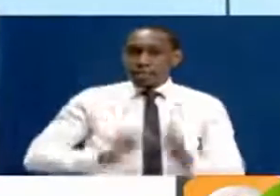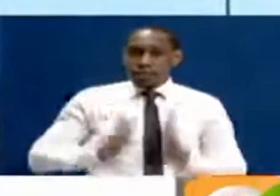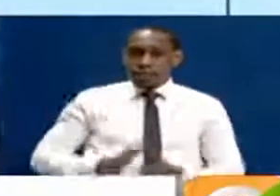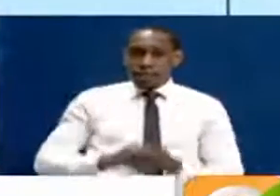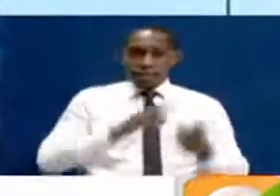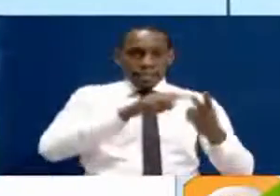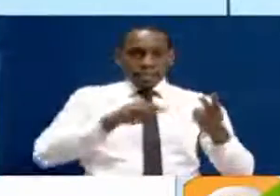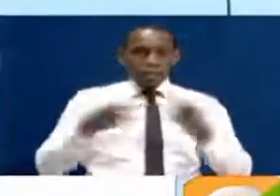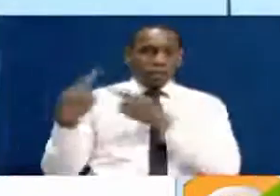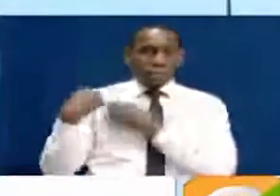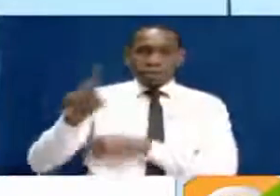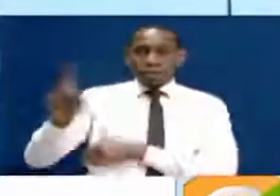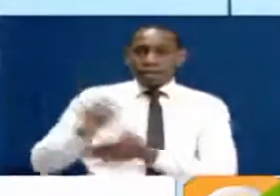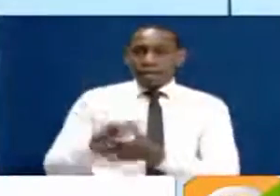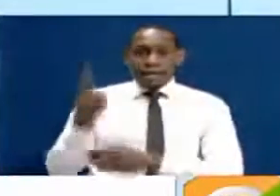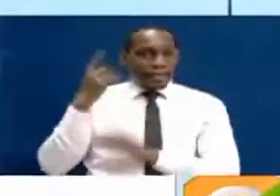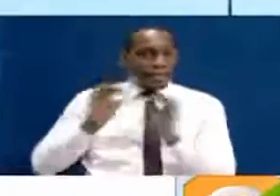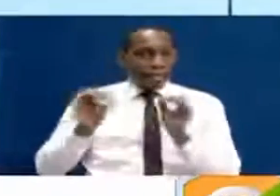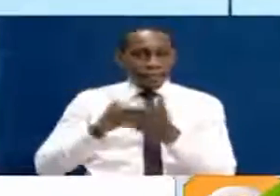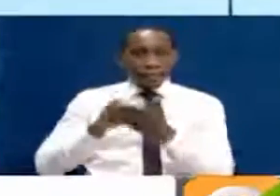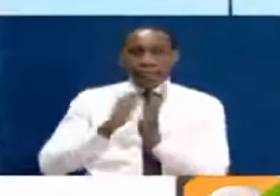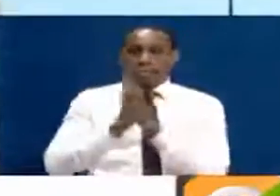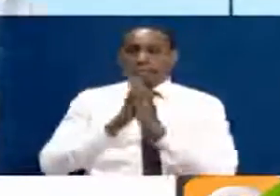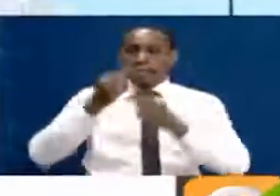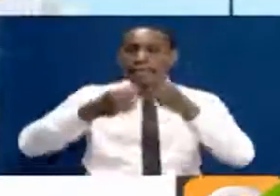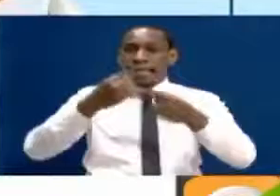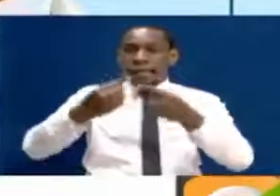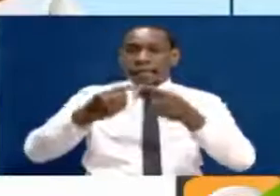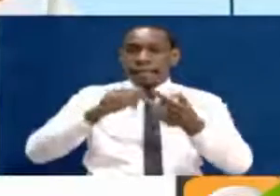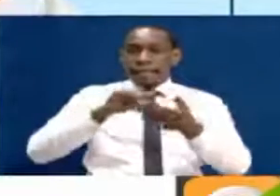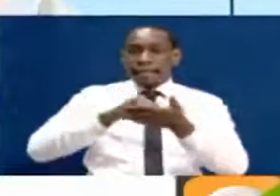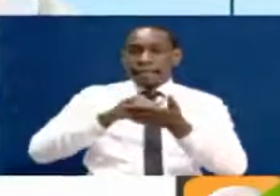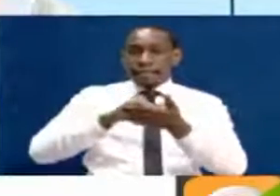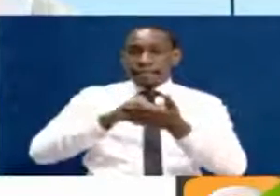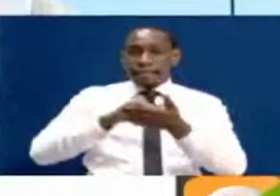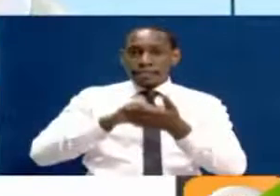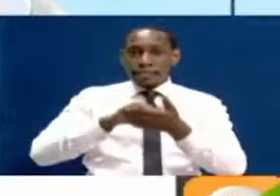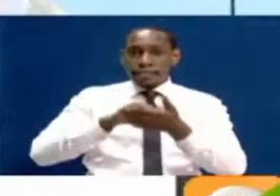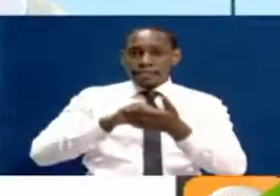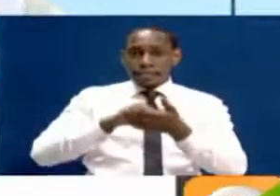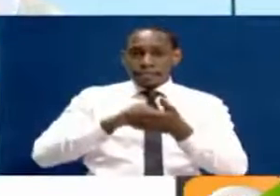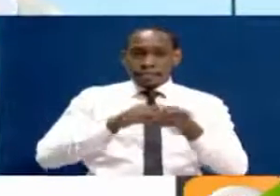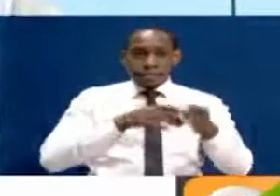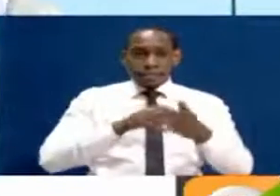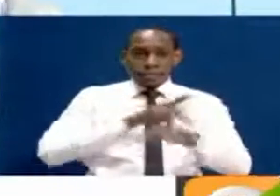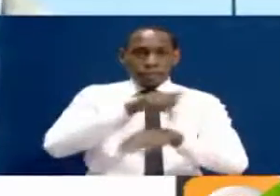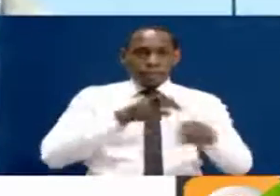ones who are in charge of Nairobi. So we do not understand this story going around that the provincial administration is involved in